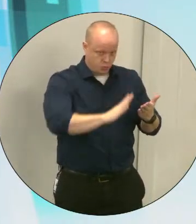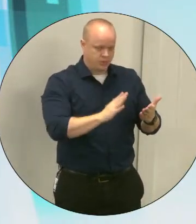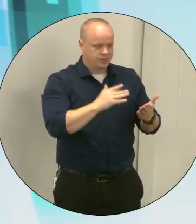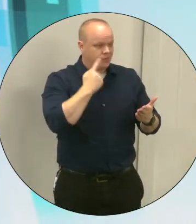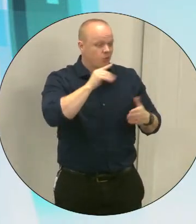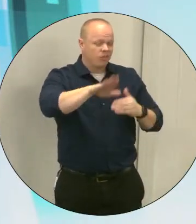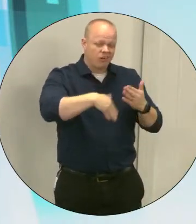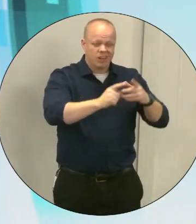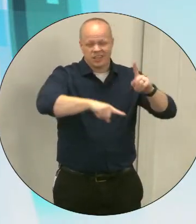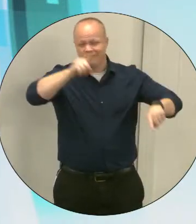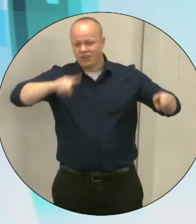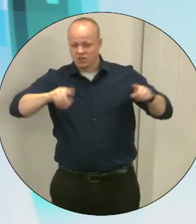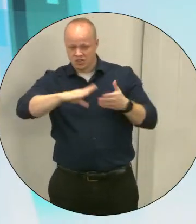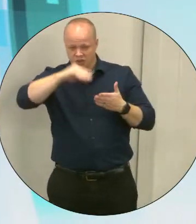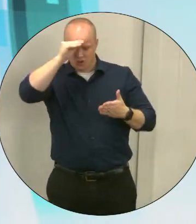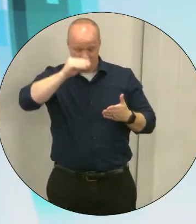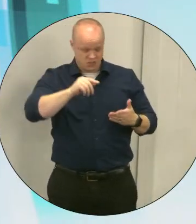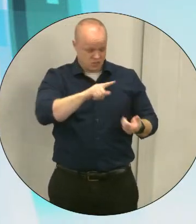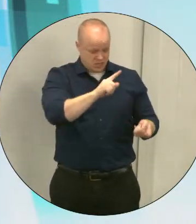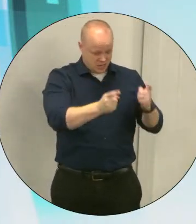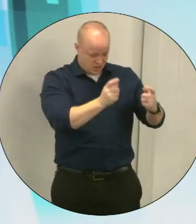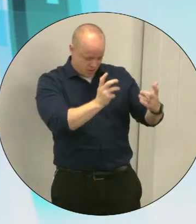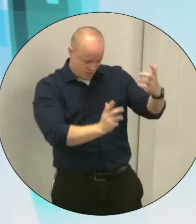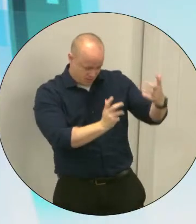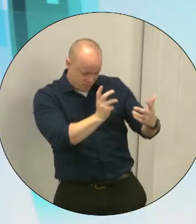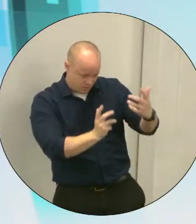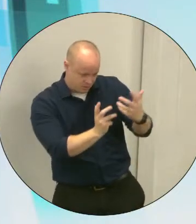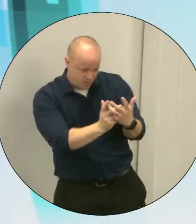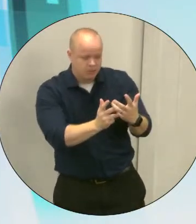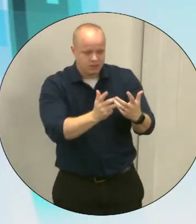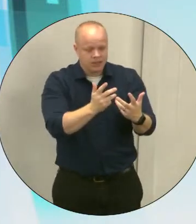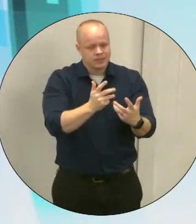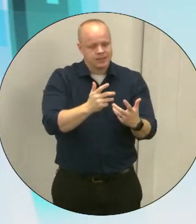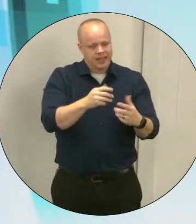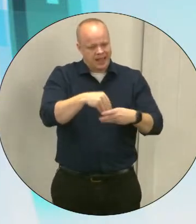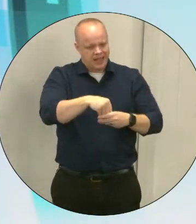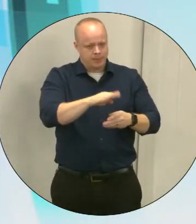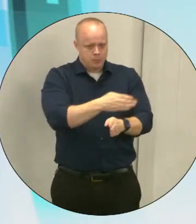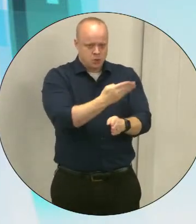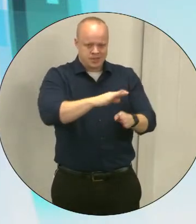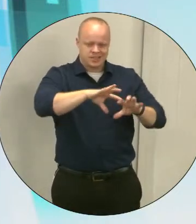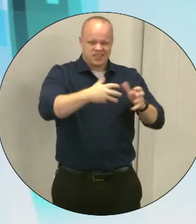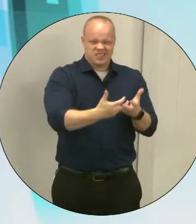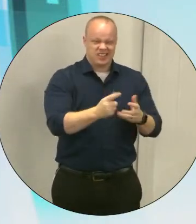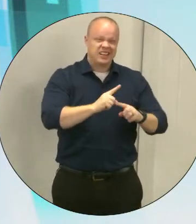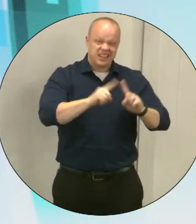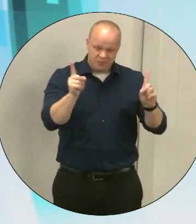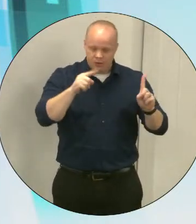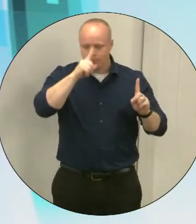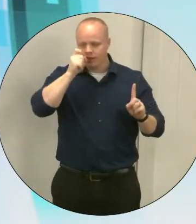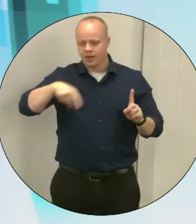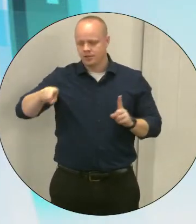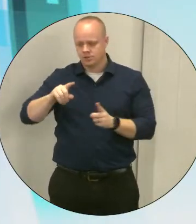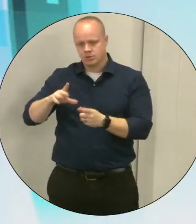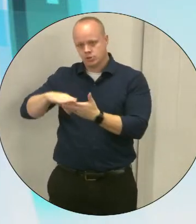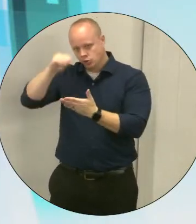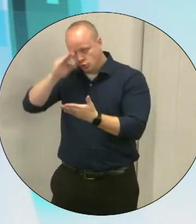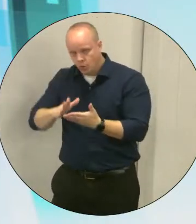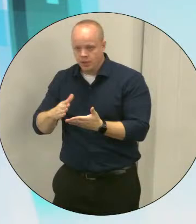learners. Differentiation in a music setting looks very different as students actively move, sing, play, and